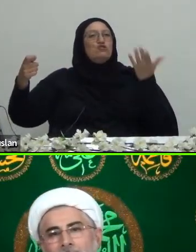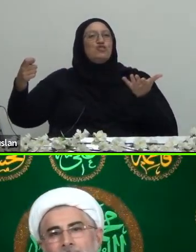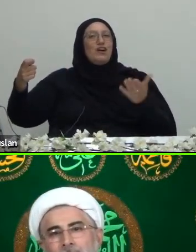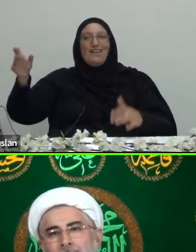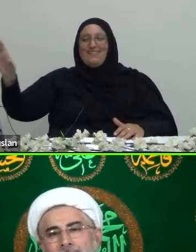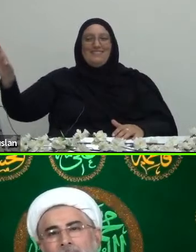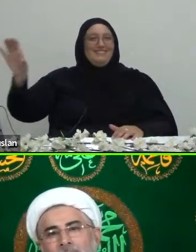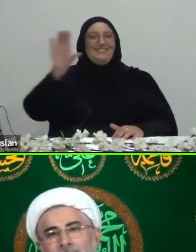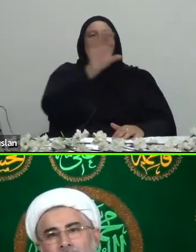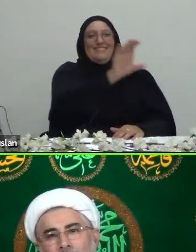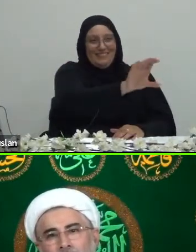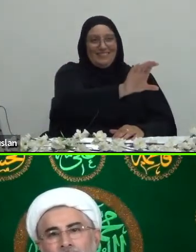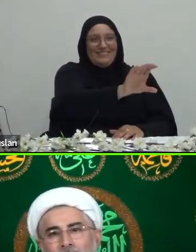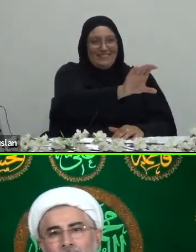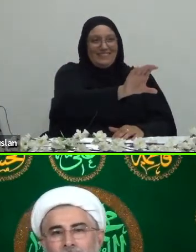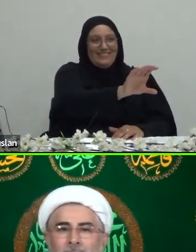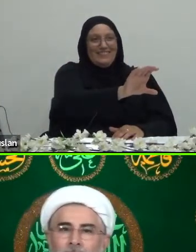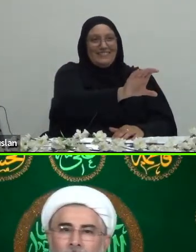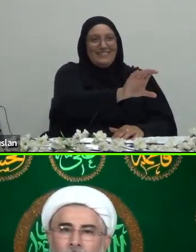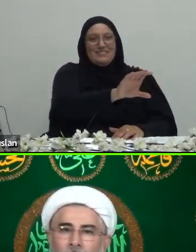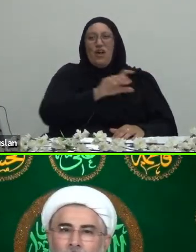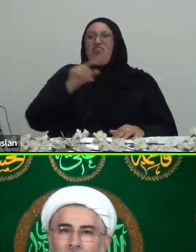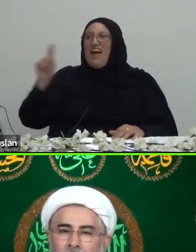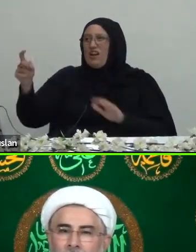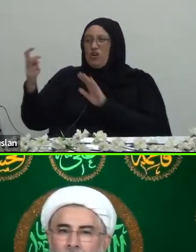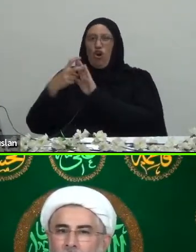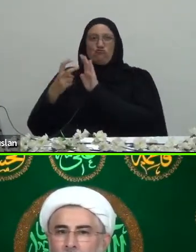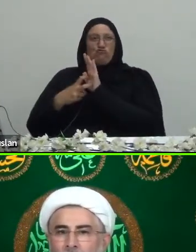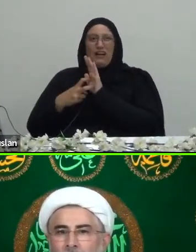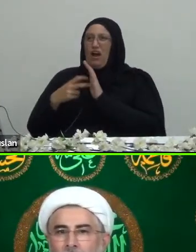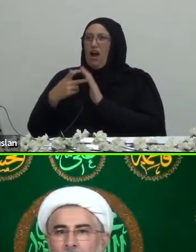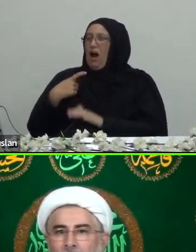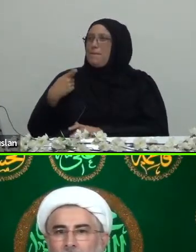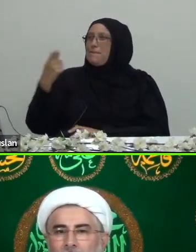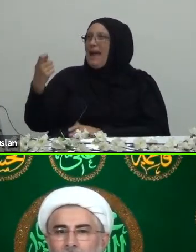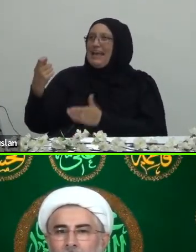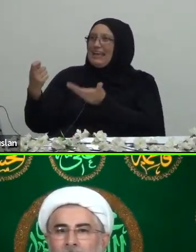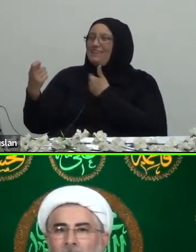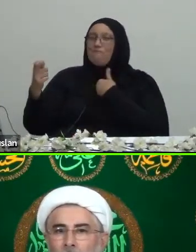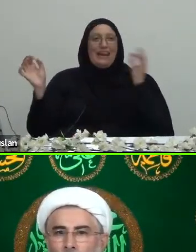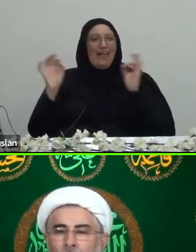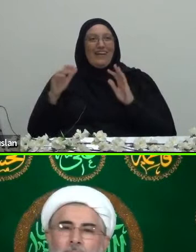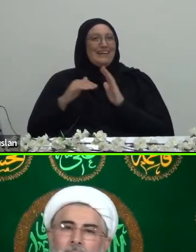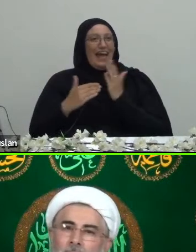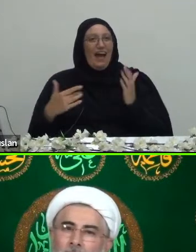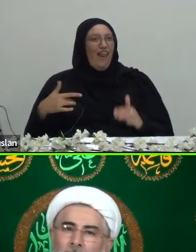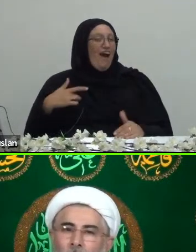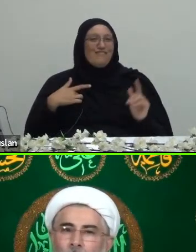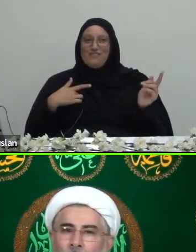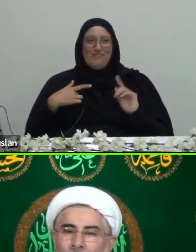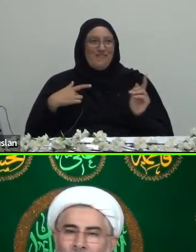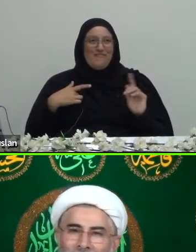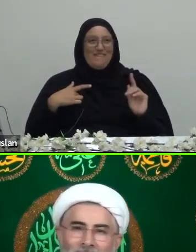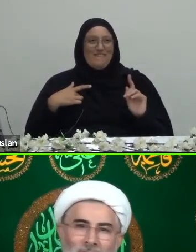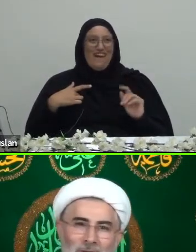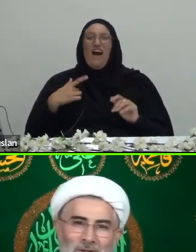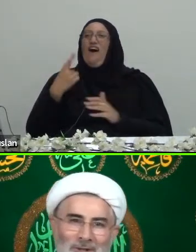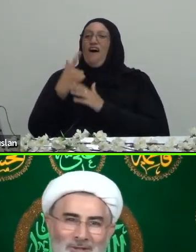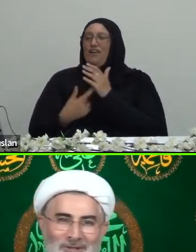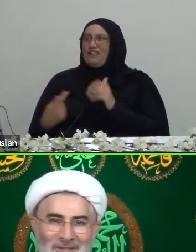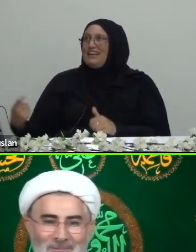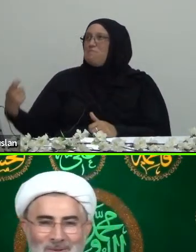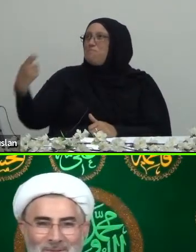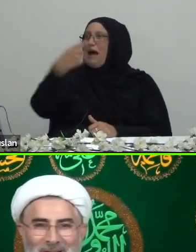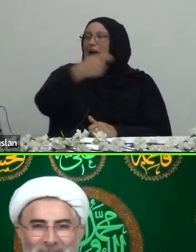beginning is that after I die, that money will be given. Therefore, because I'm not around to own it, I have no control over it.